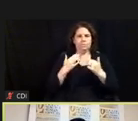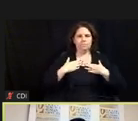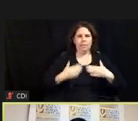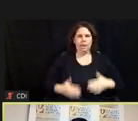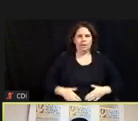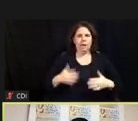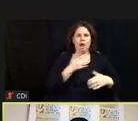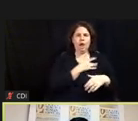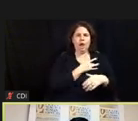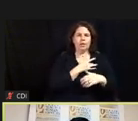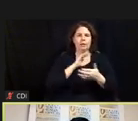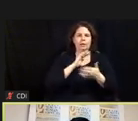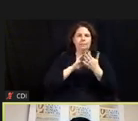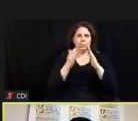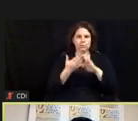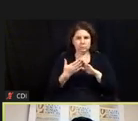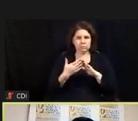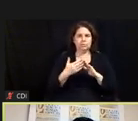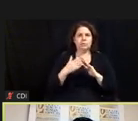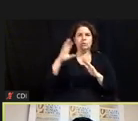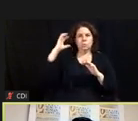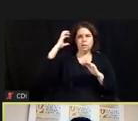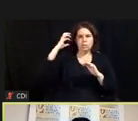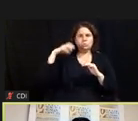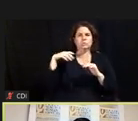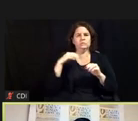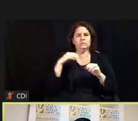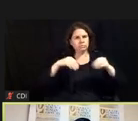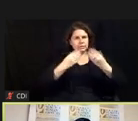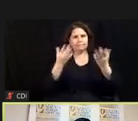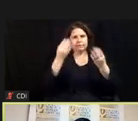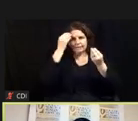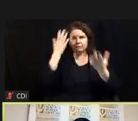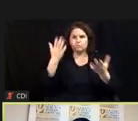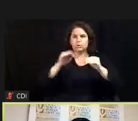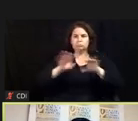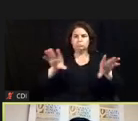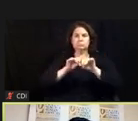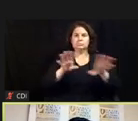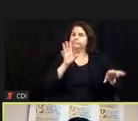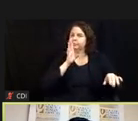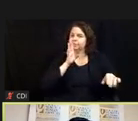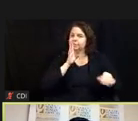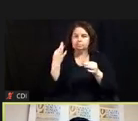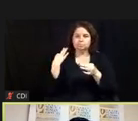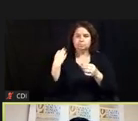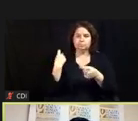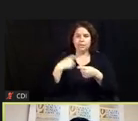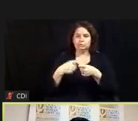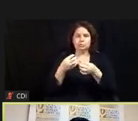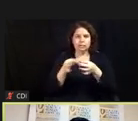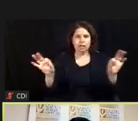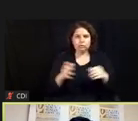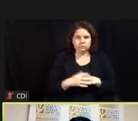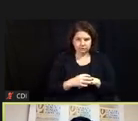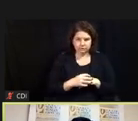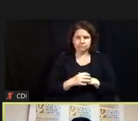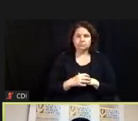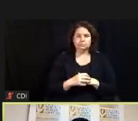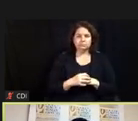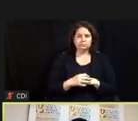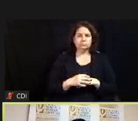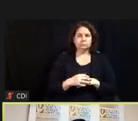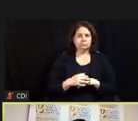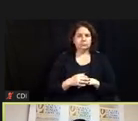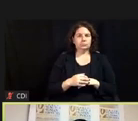providing information on COVID-19 to Spanish-speaking community. They've also partnered with Community Action